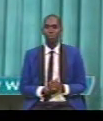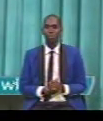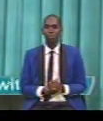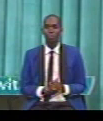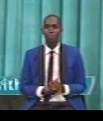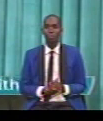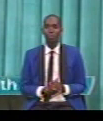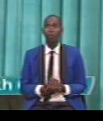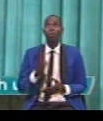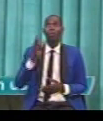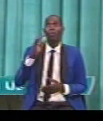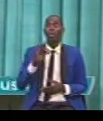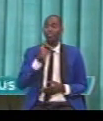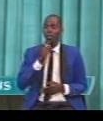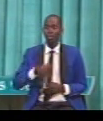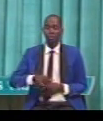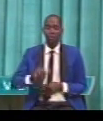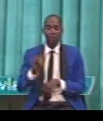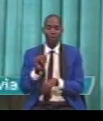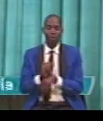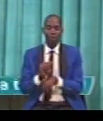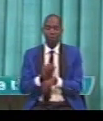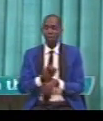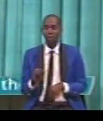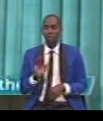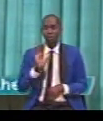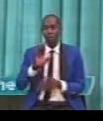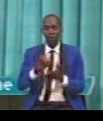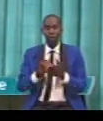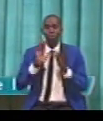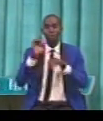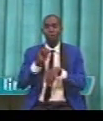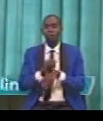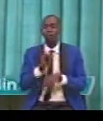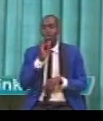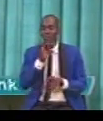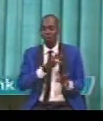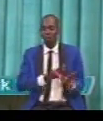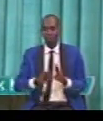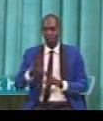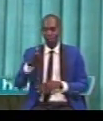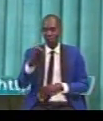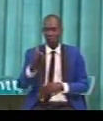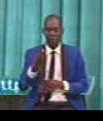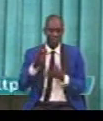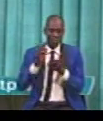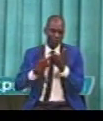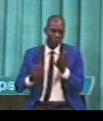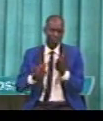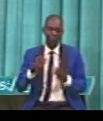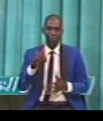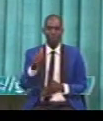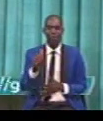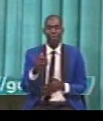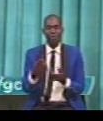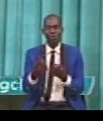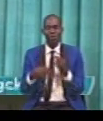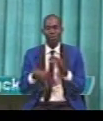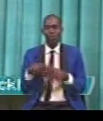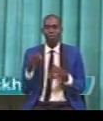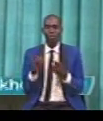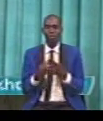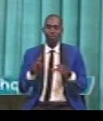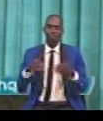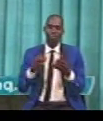God is still working, and your miracle is already there. Check it out and come out and